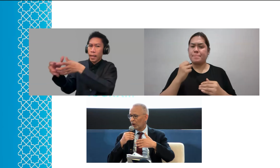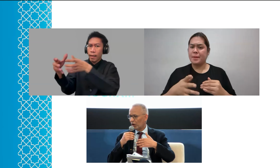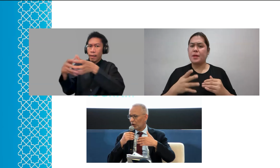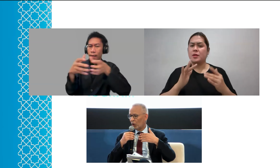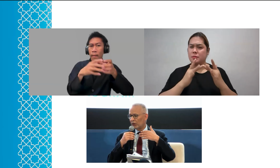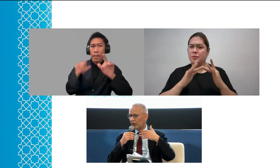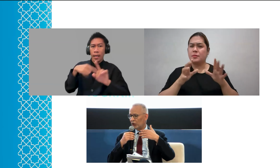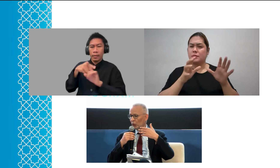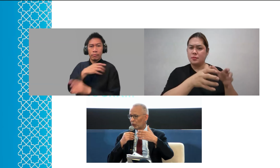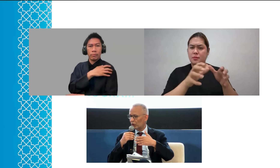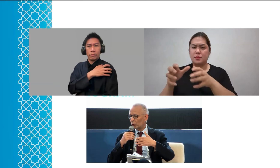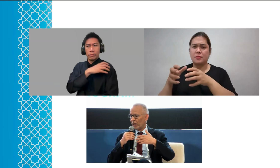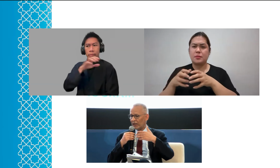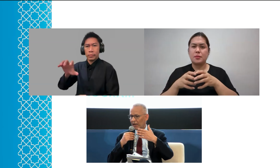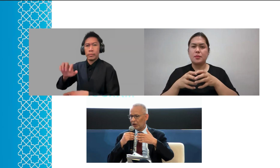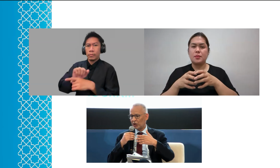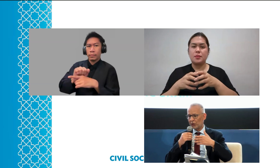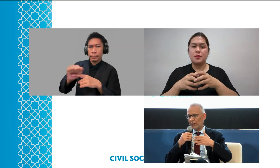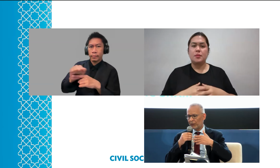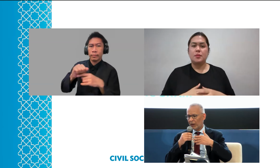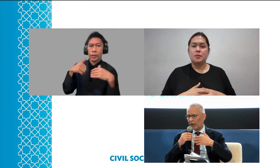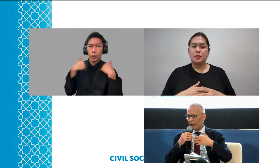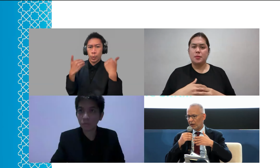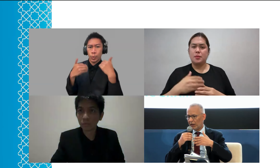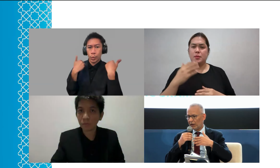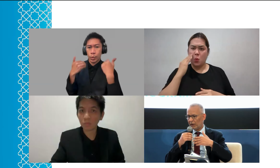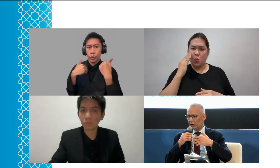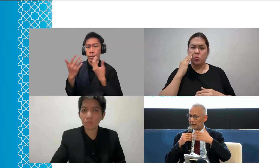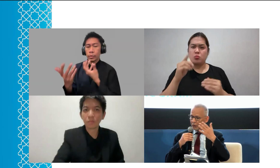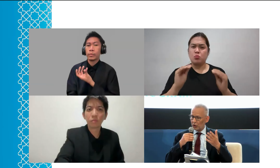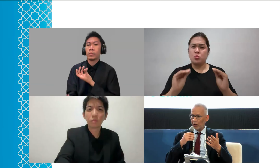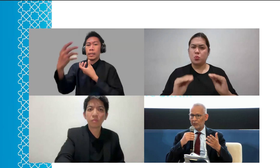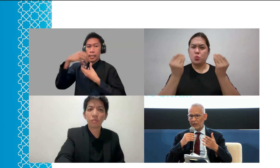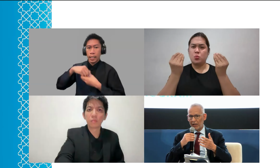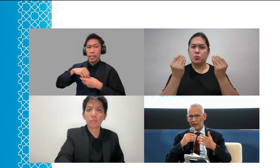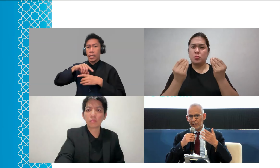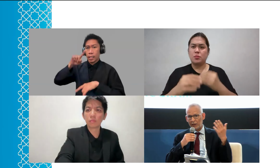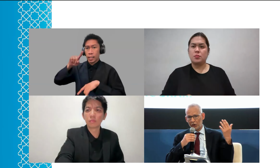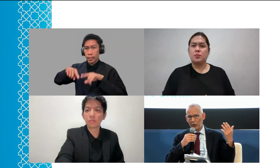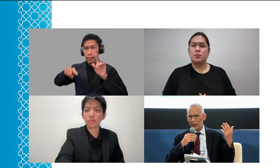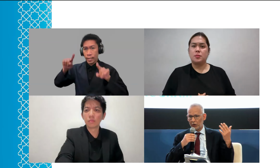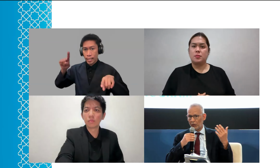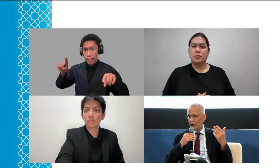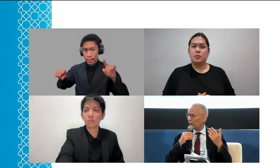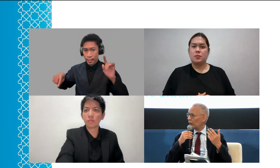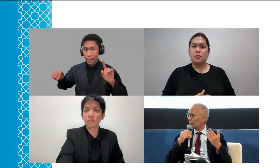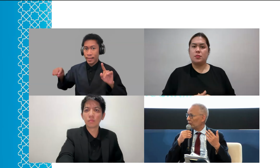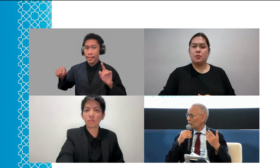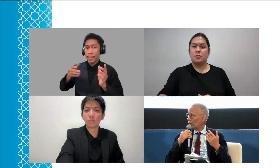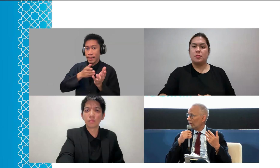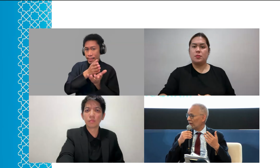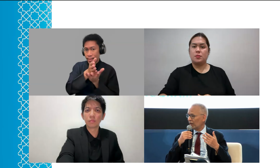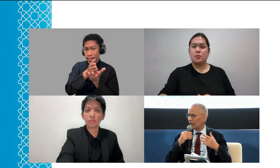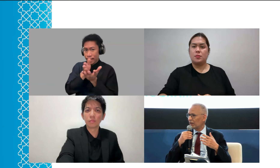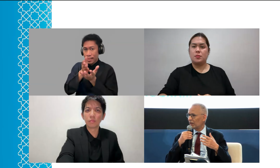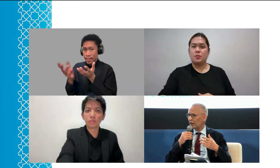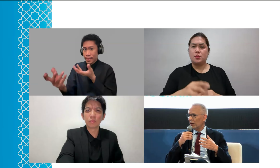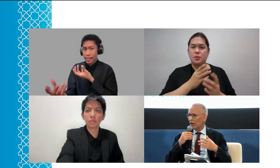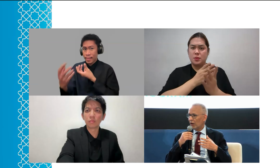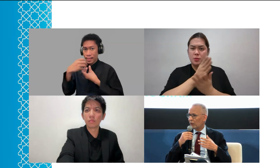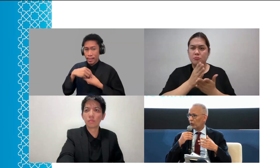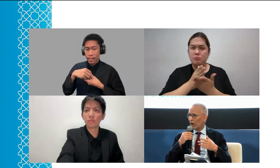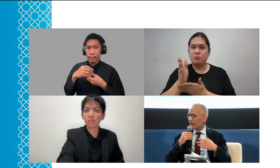enable, the youth to engage in different terms that the generation of before. And I think this